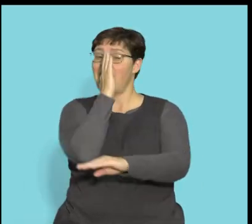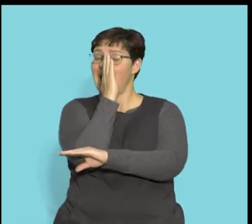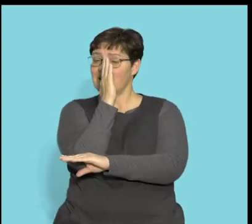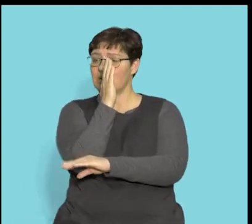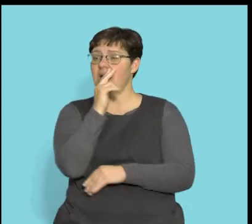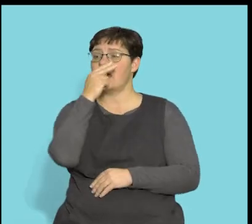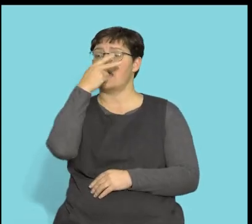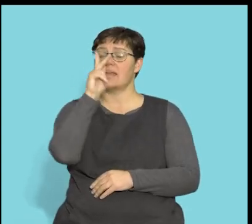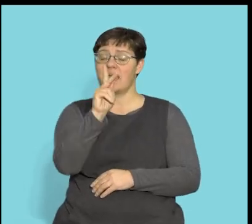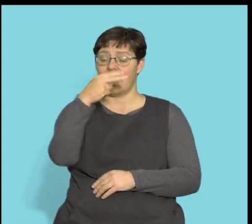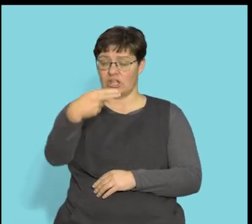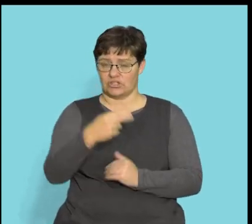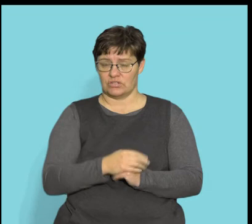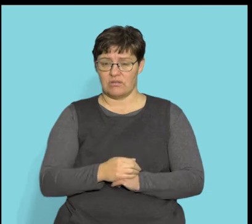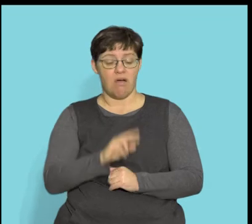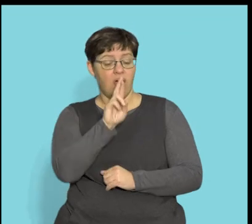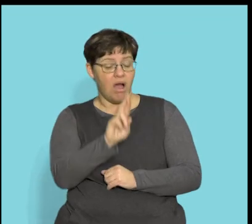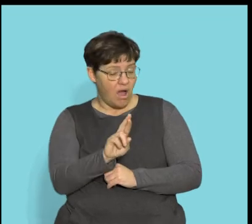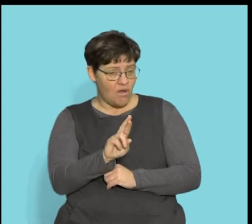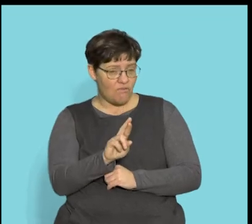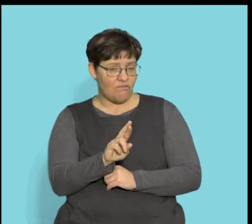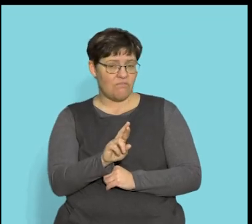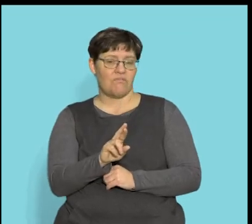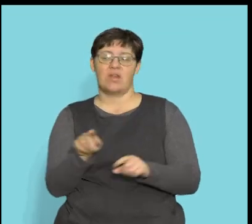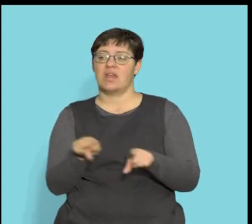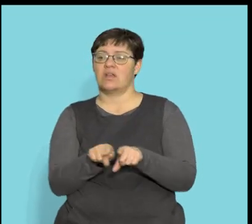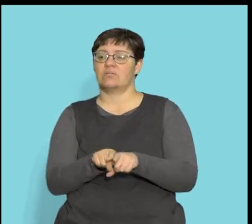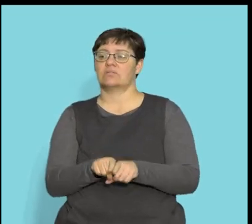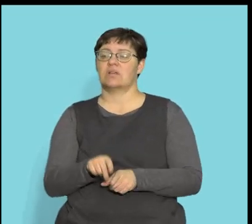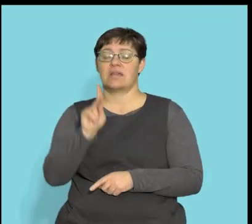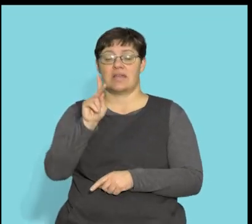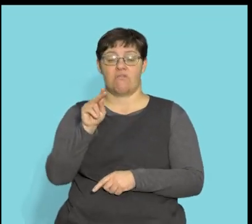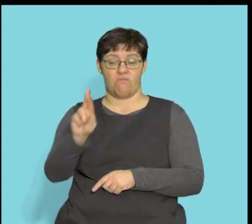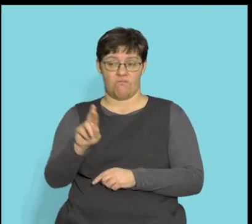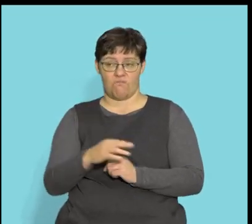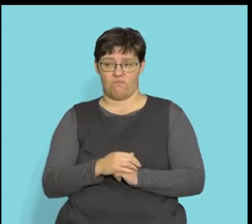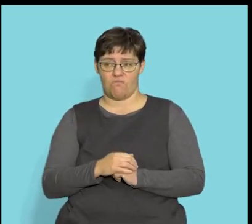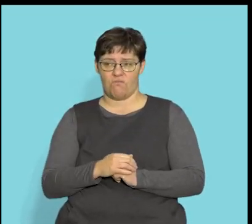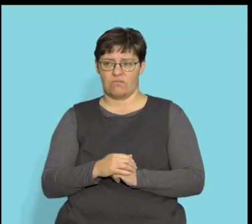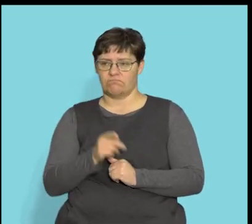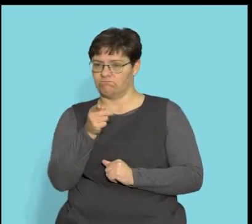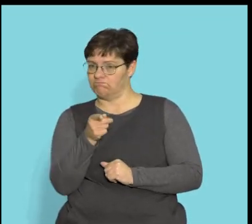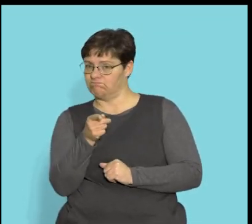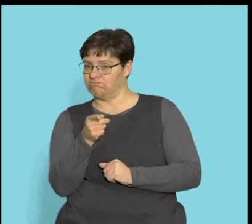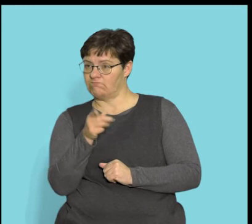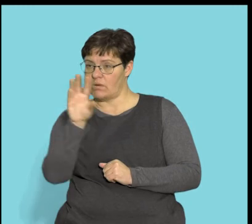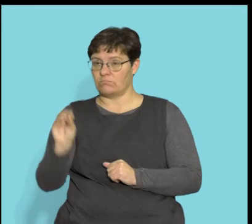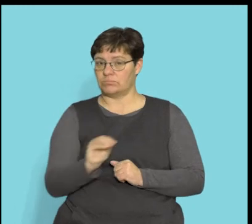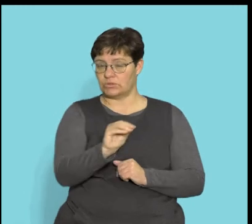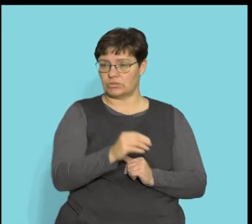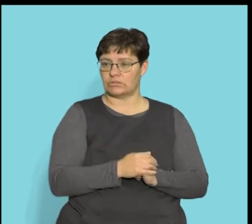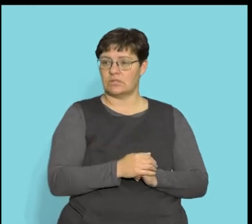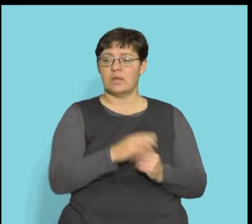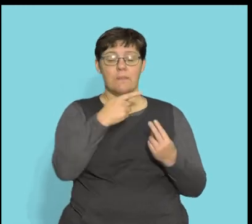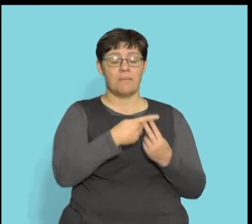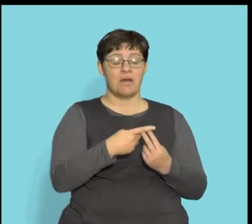is kh and my new radius is kr. If I substitute